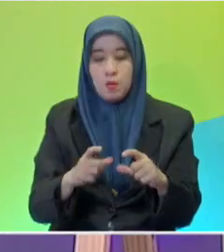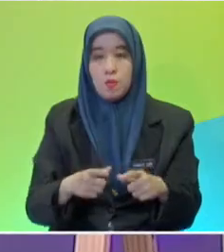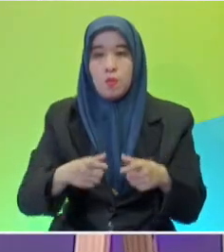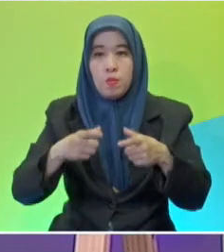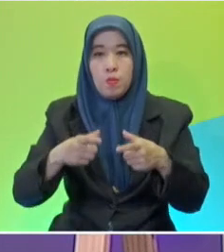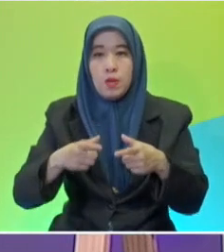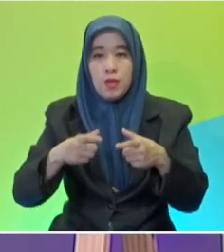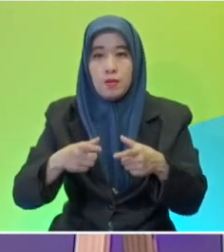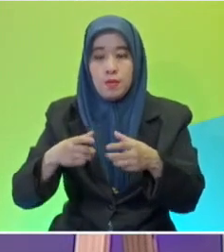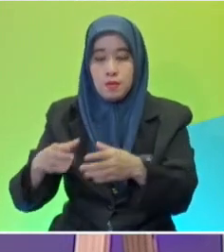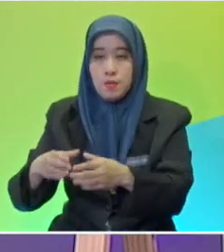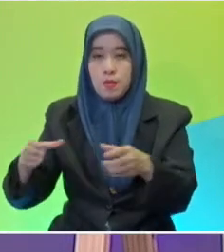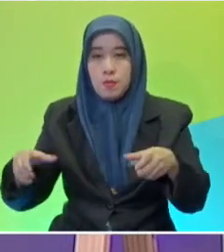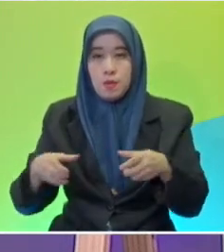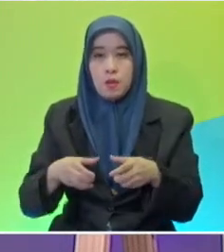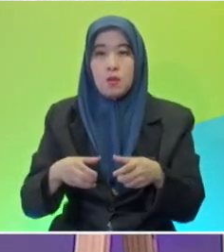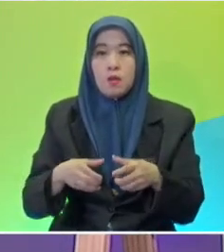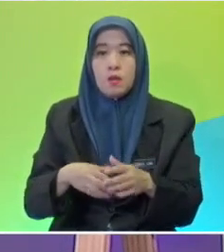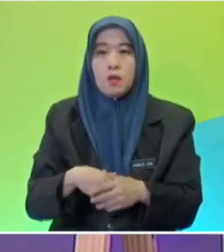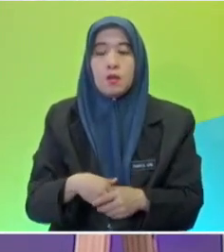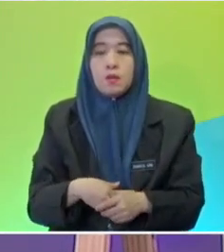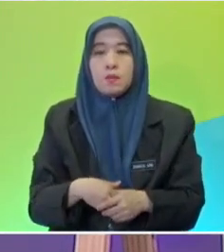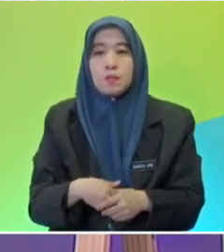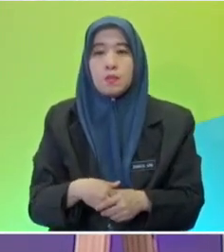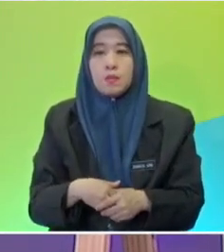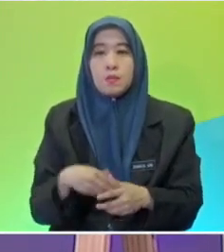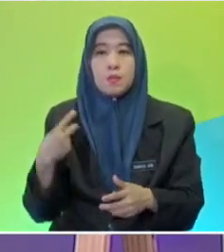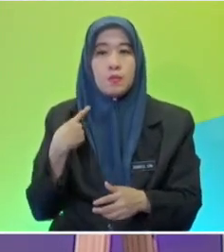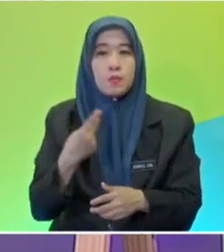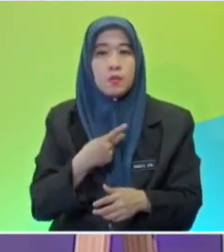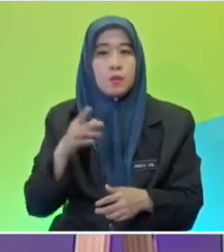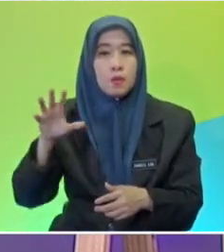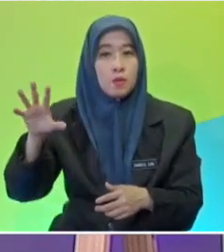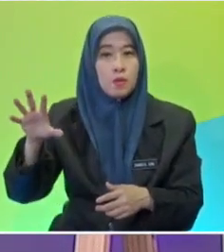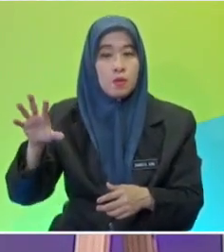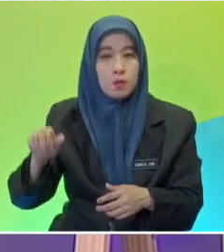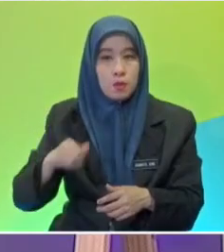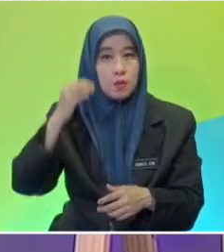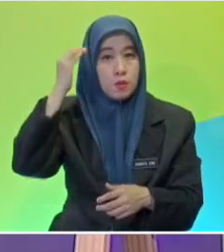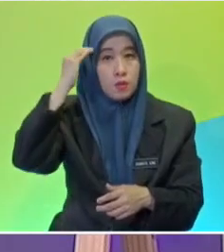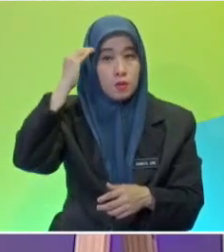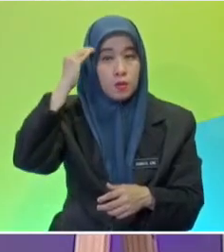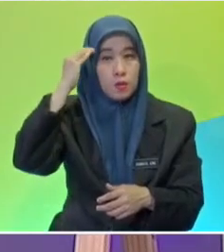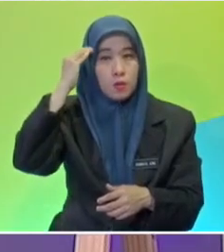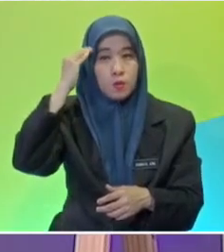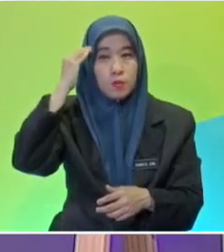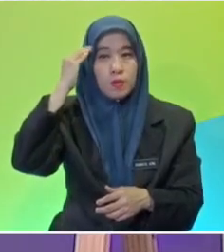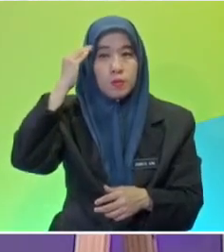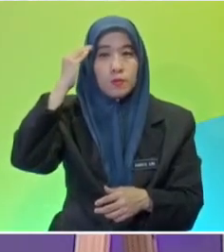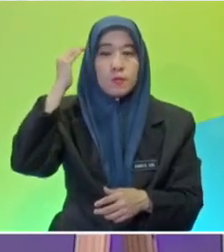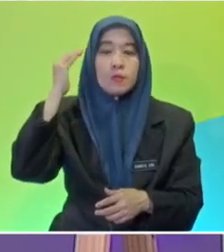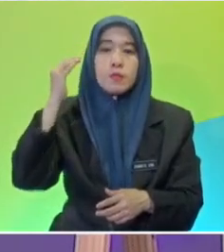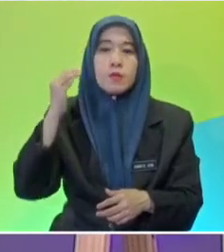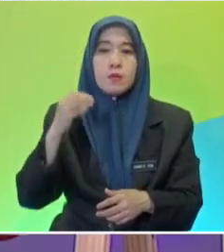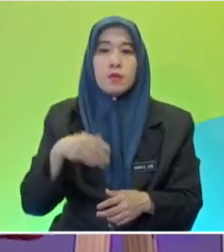of the seedling that grown up, and then you just plant it in a different pot. So it will grow healthily, because it won't, no need to, we say,